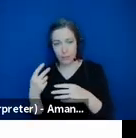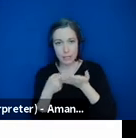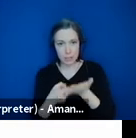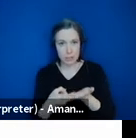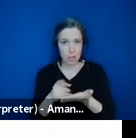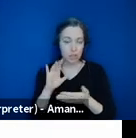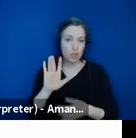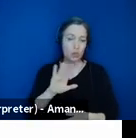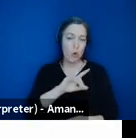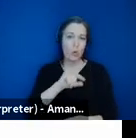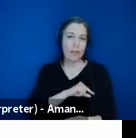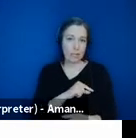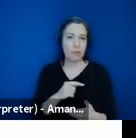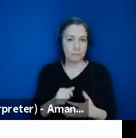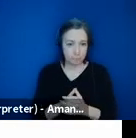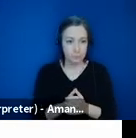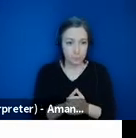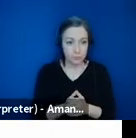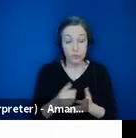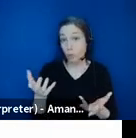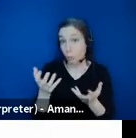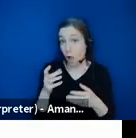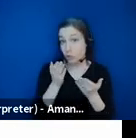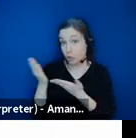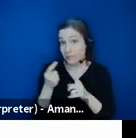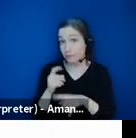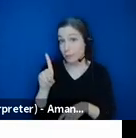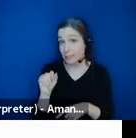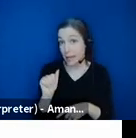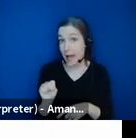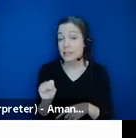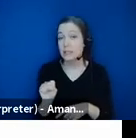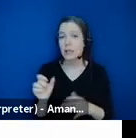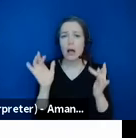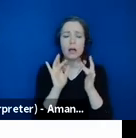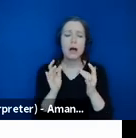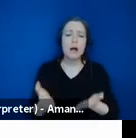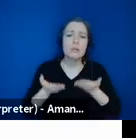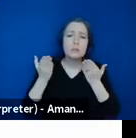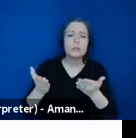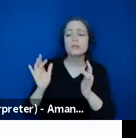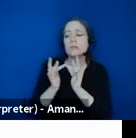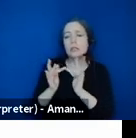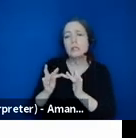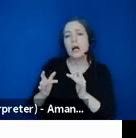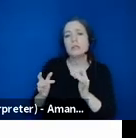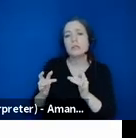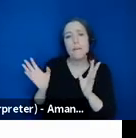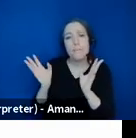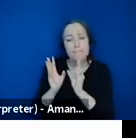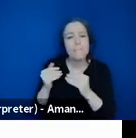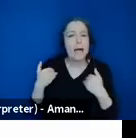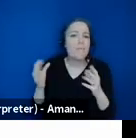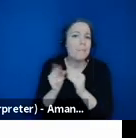If you're looking for services from DAS I highly recommend you to reach out and meet with them well before your